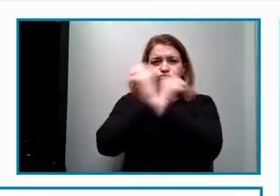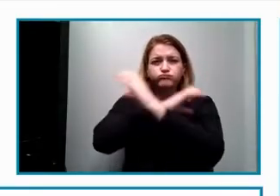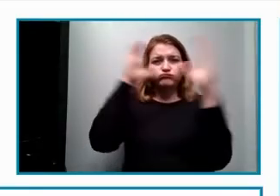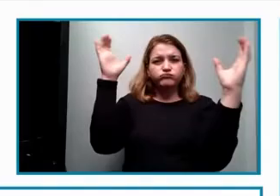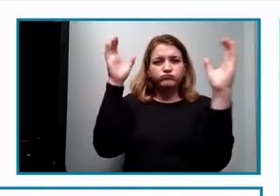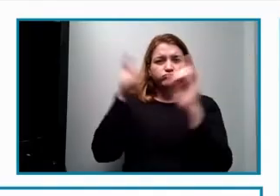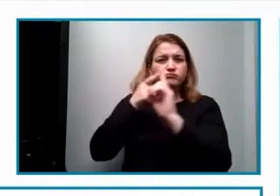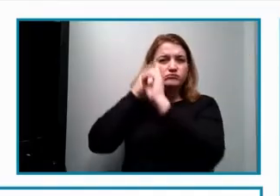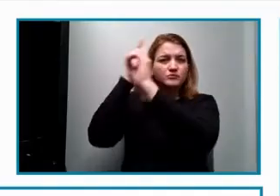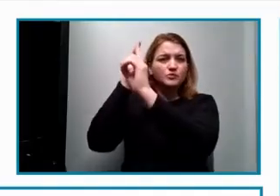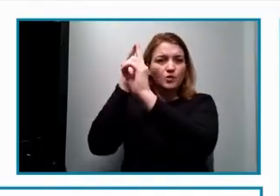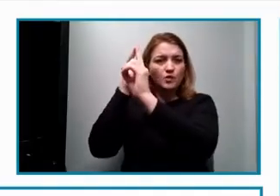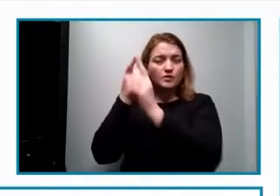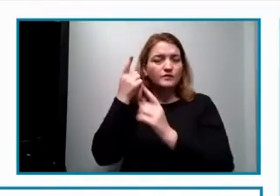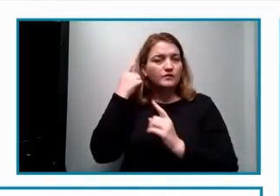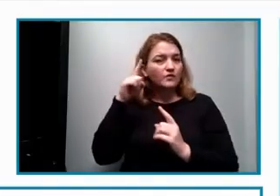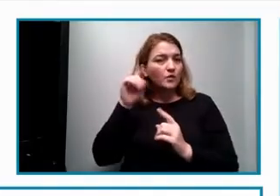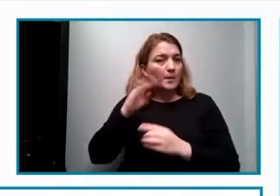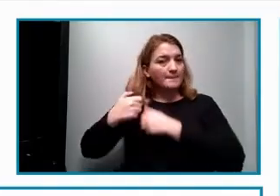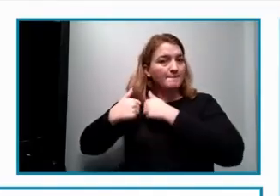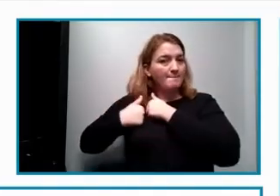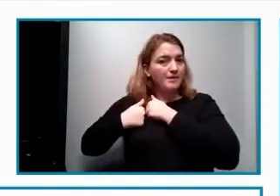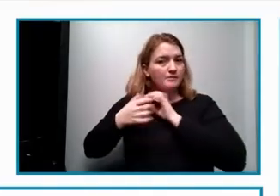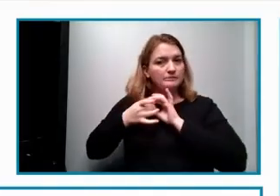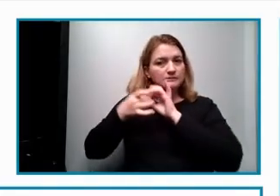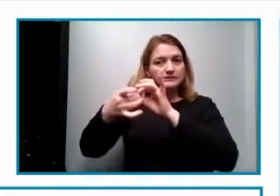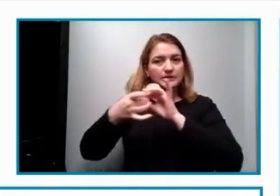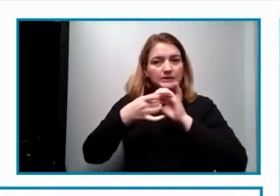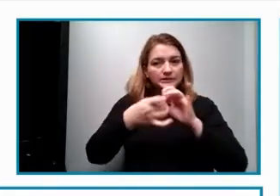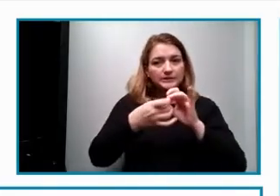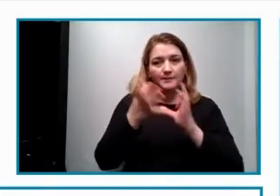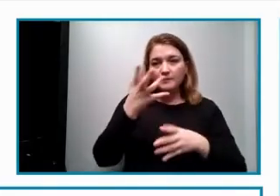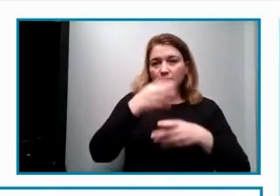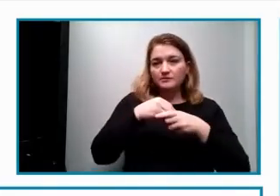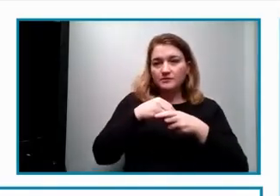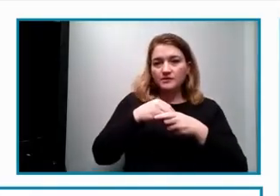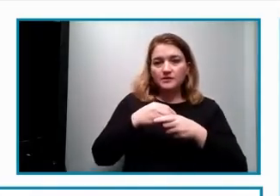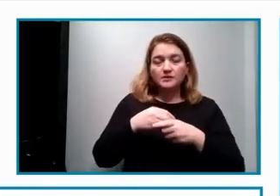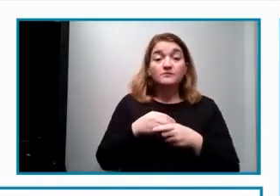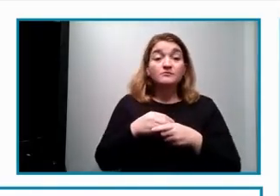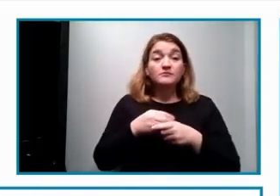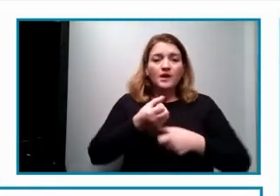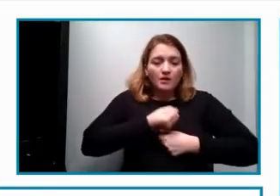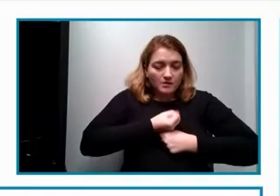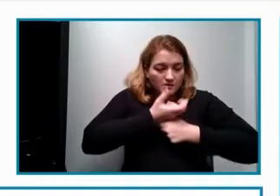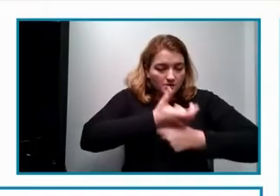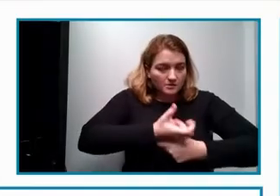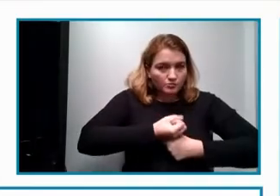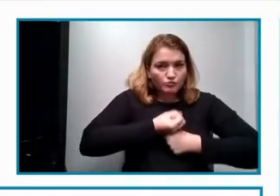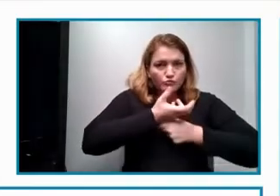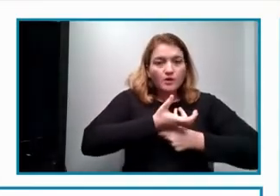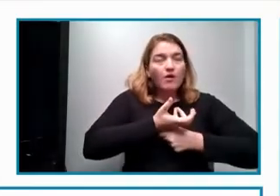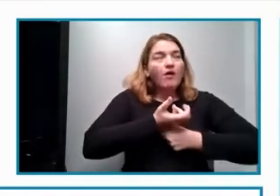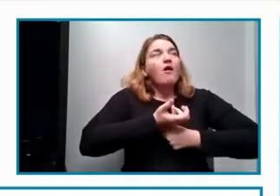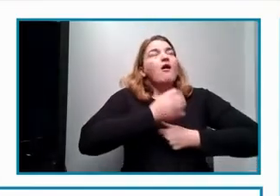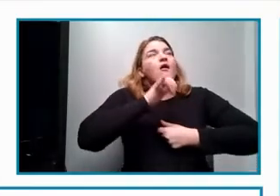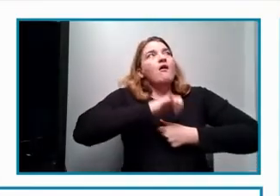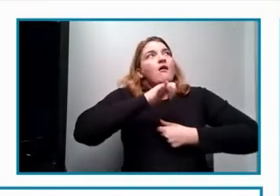military-connected participants. Increased creative expression that leads to a better understanding of themselves and